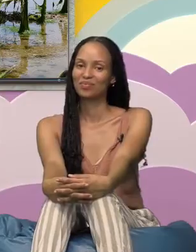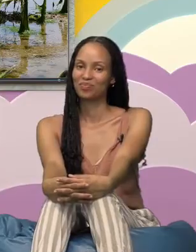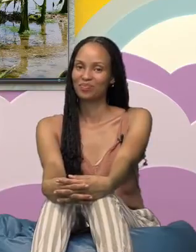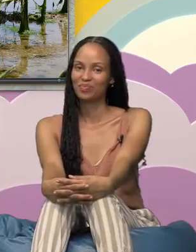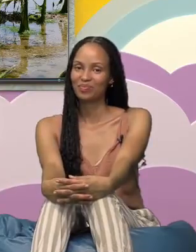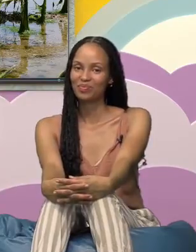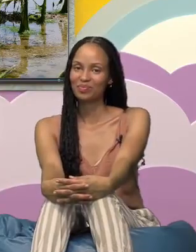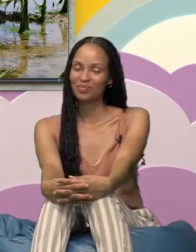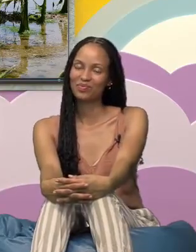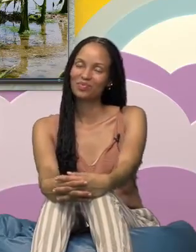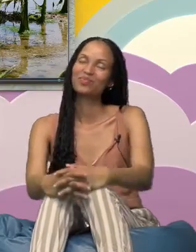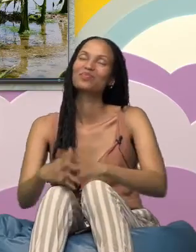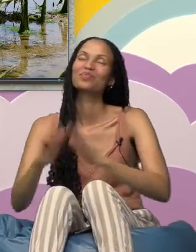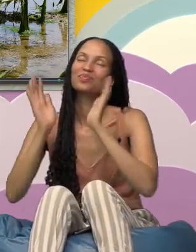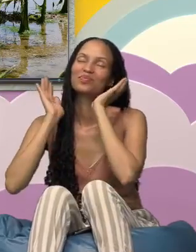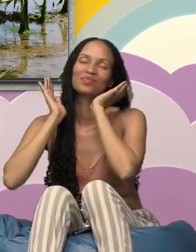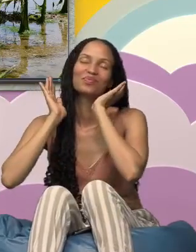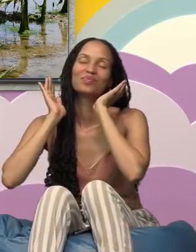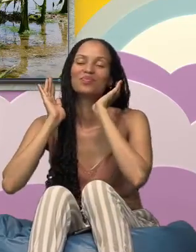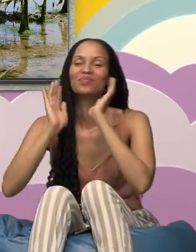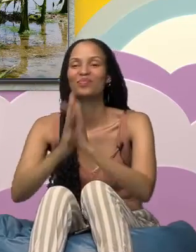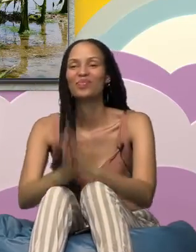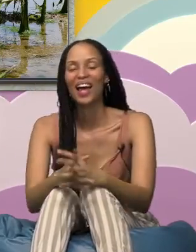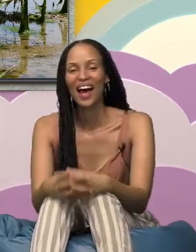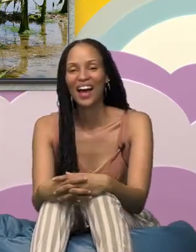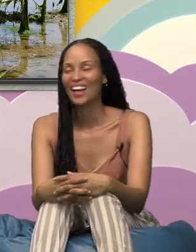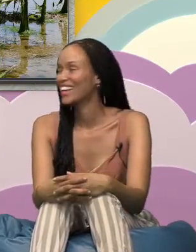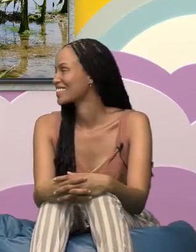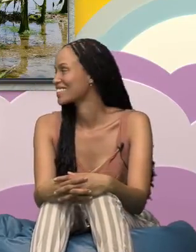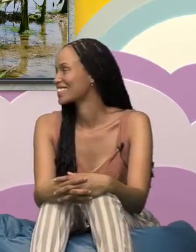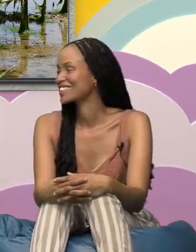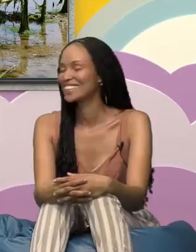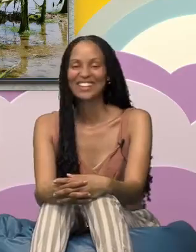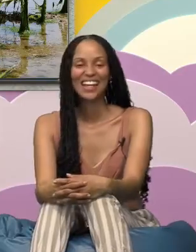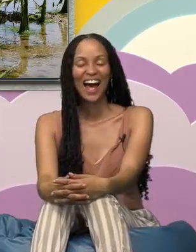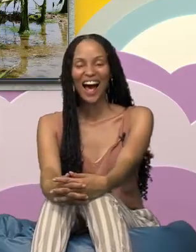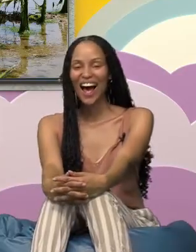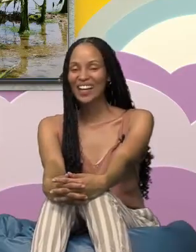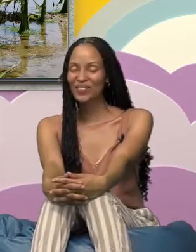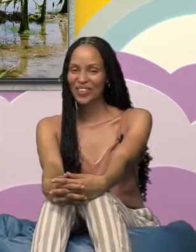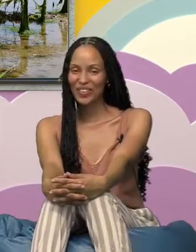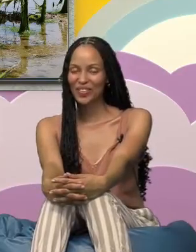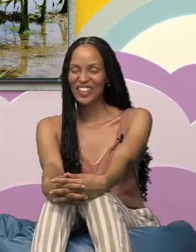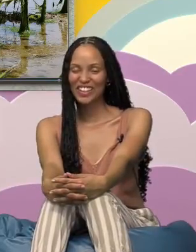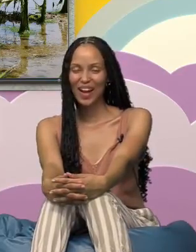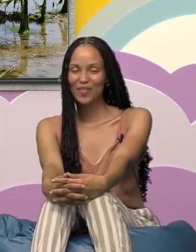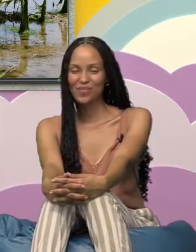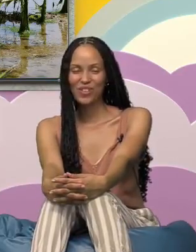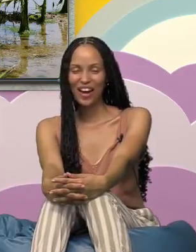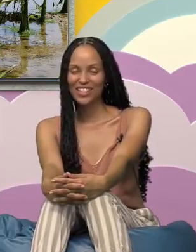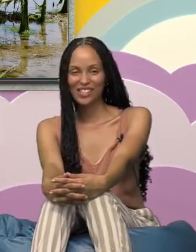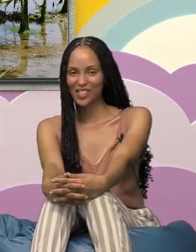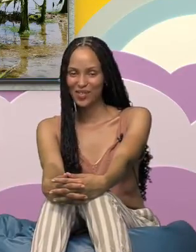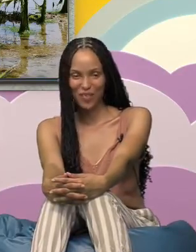I have a super duper cool friend with me today, and I want her to introduce herself. Hi, beautiful,